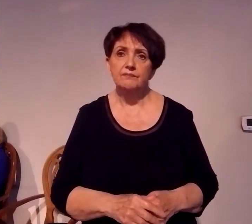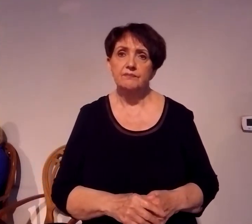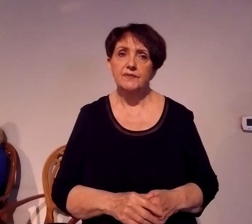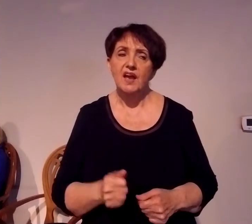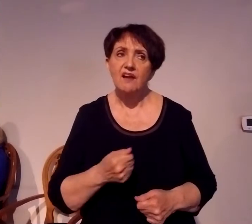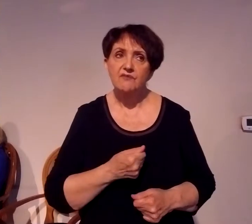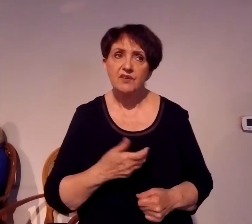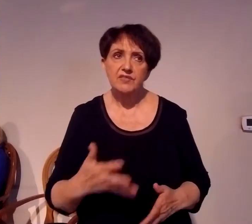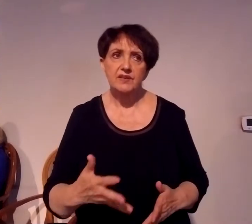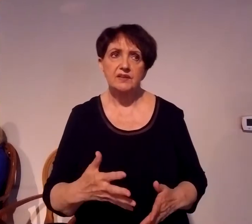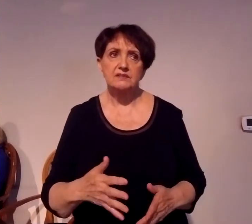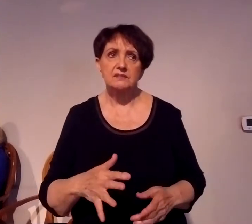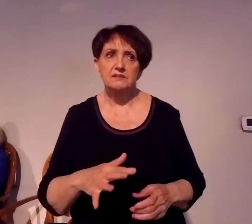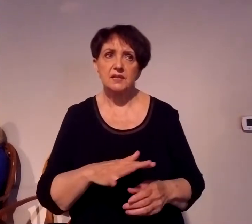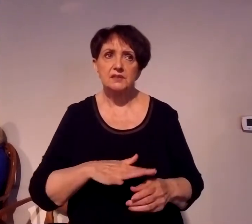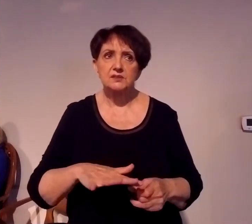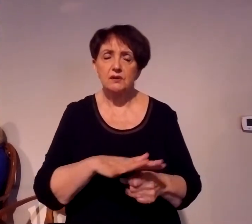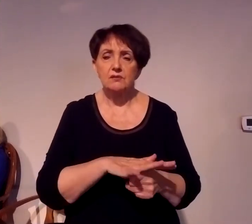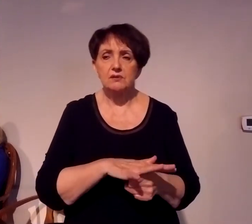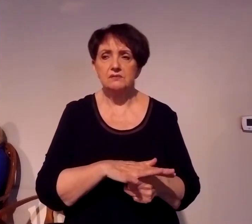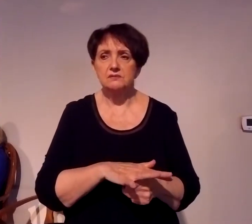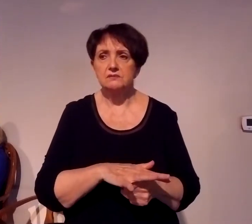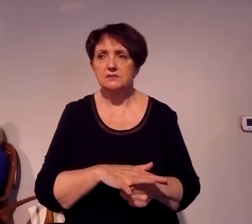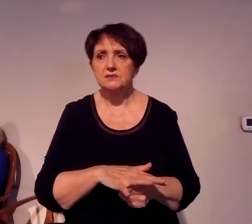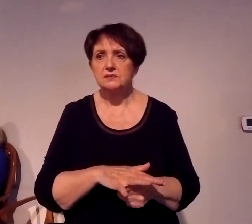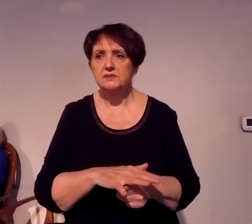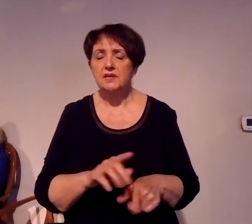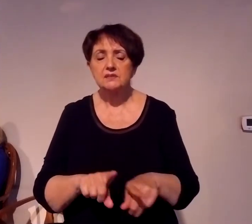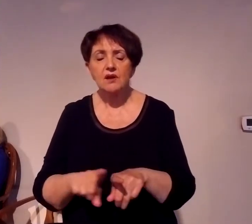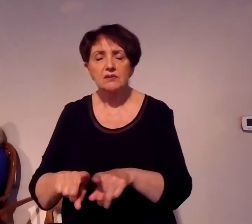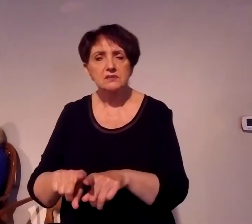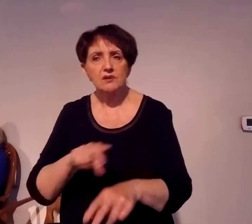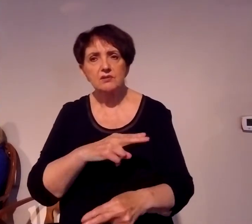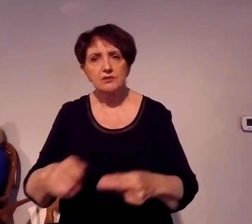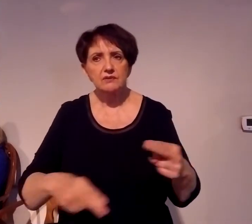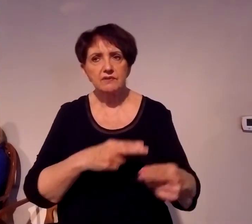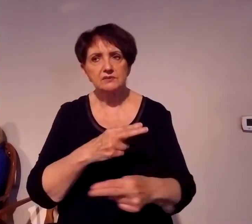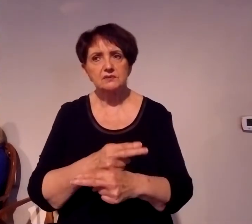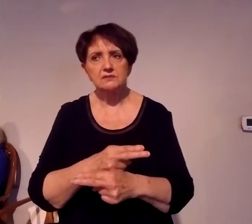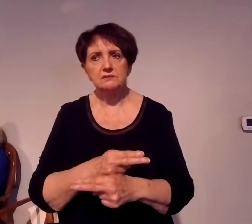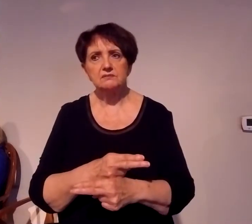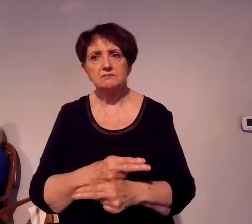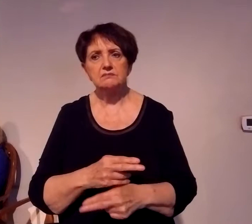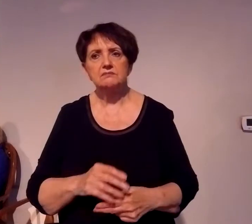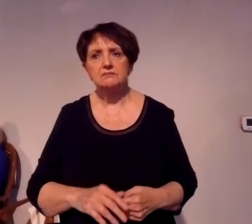Everything that is local also has a universal dimension.